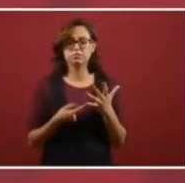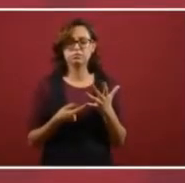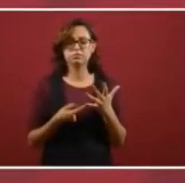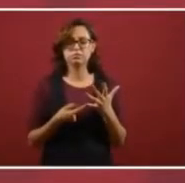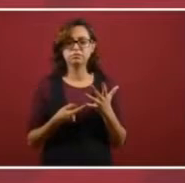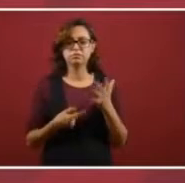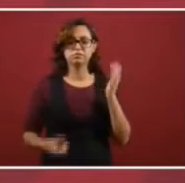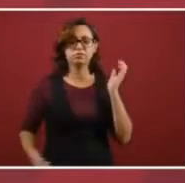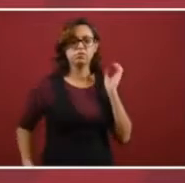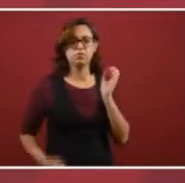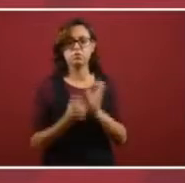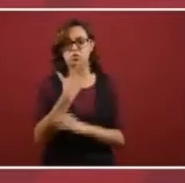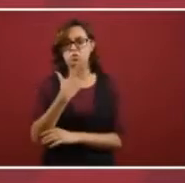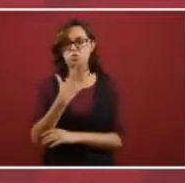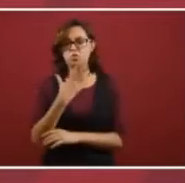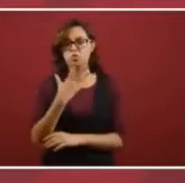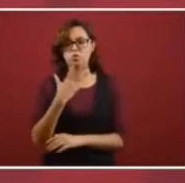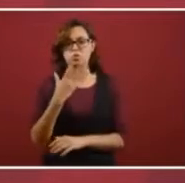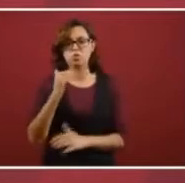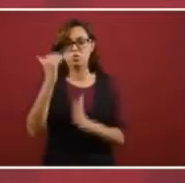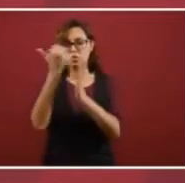are the new